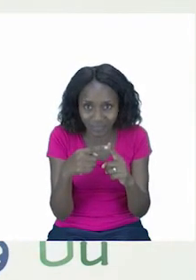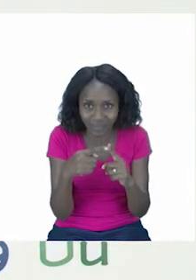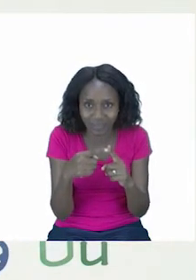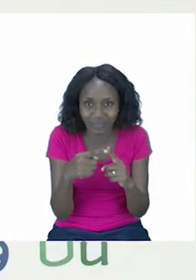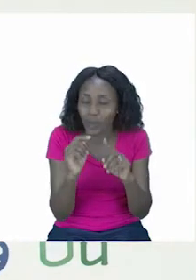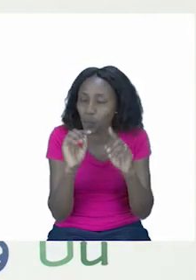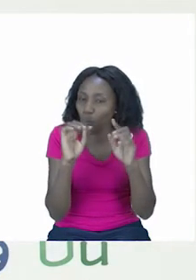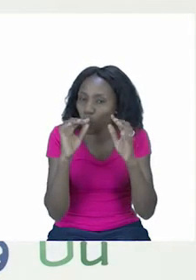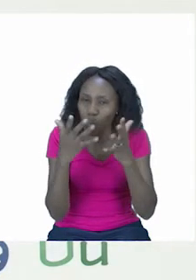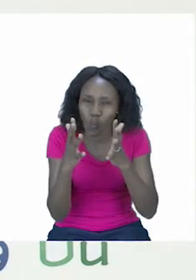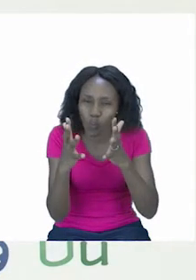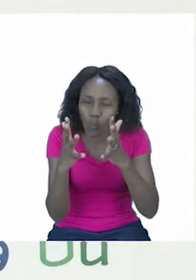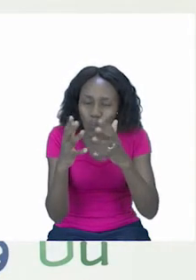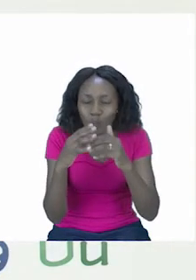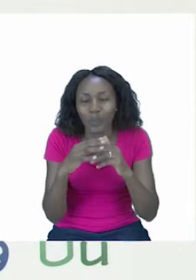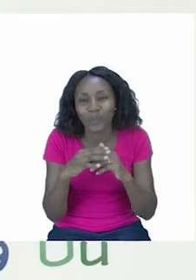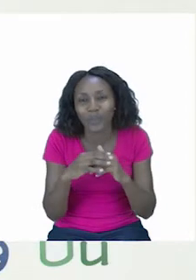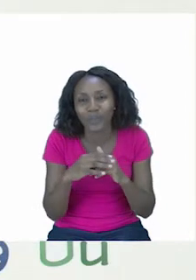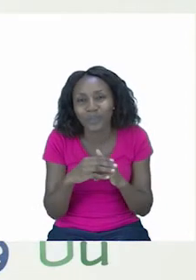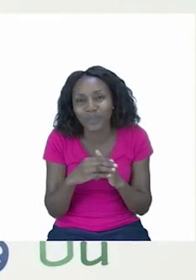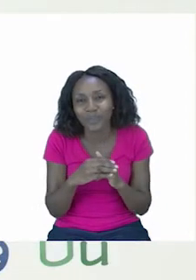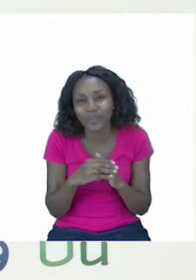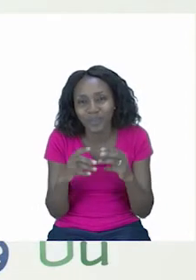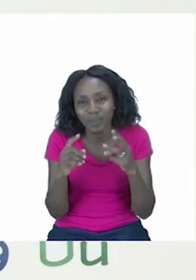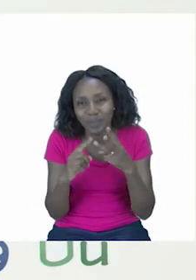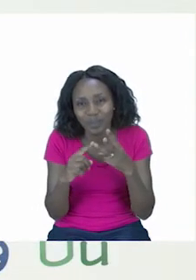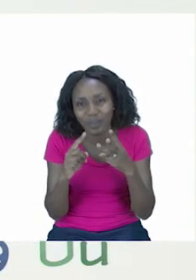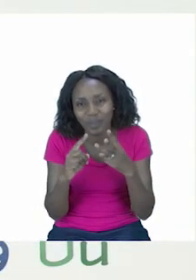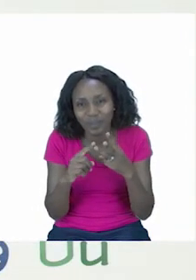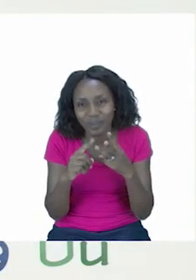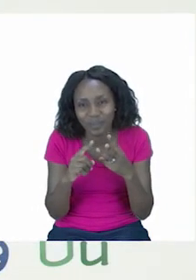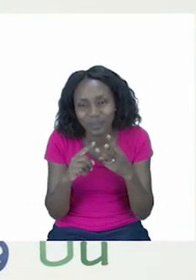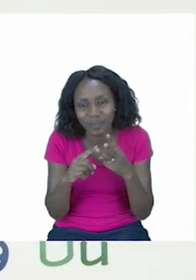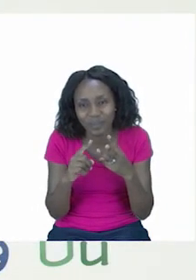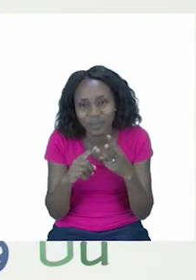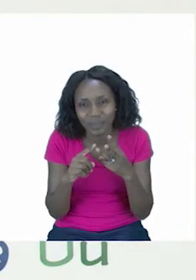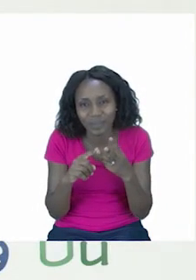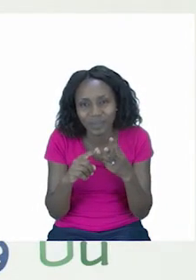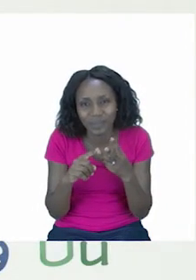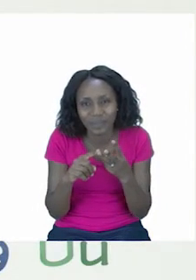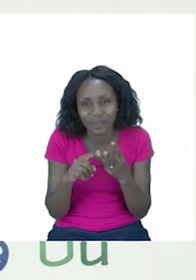Well done. Now let us take a look at the third one.